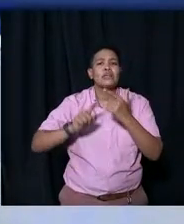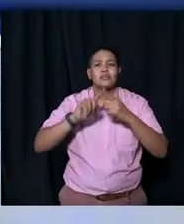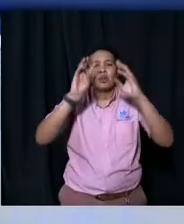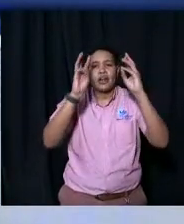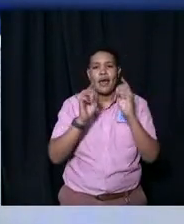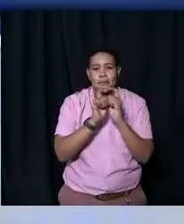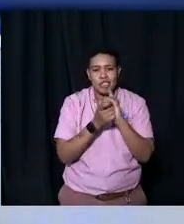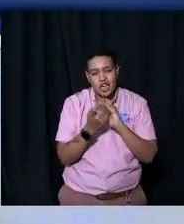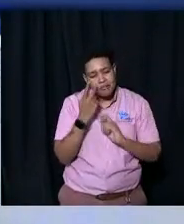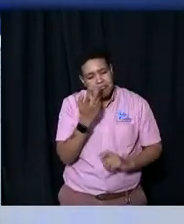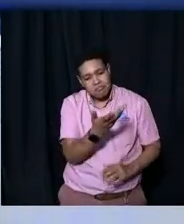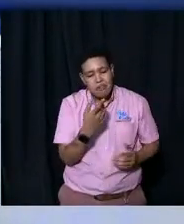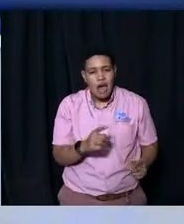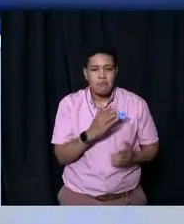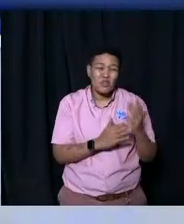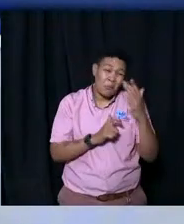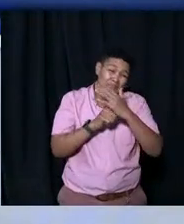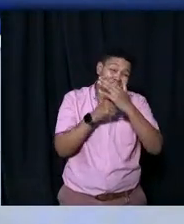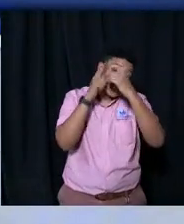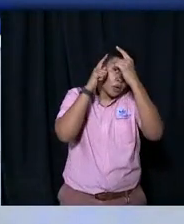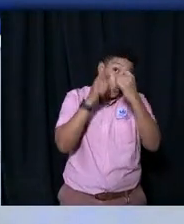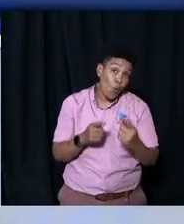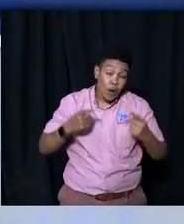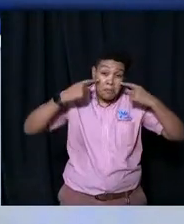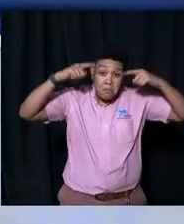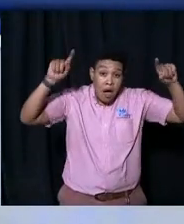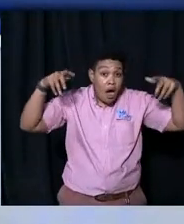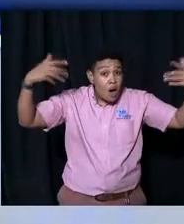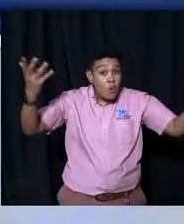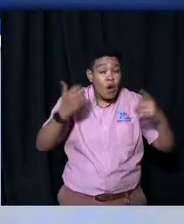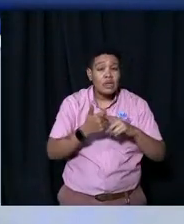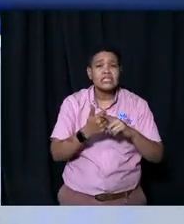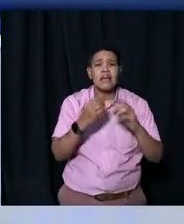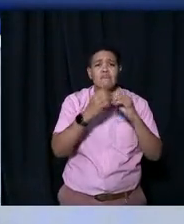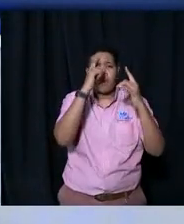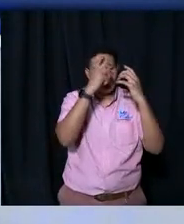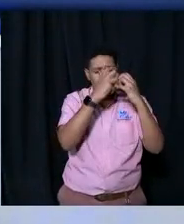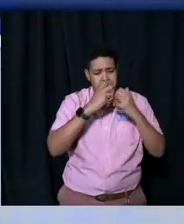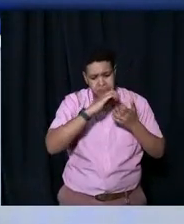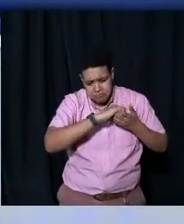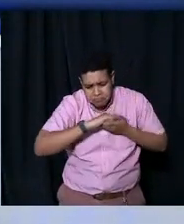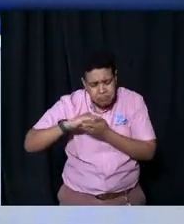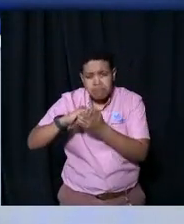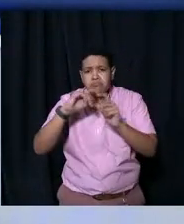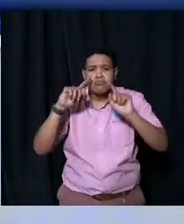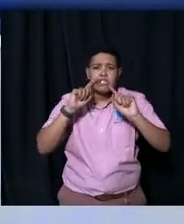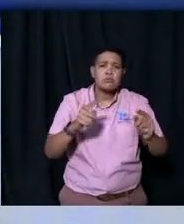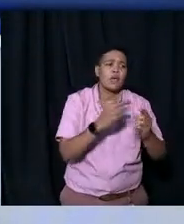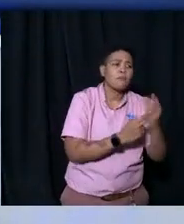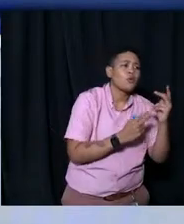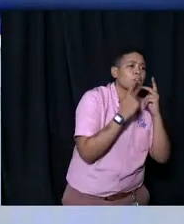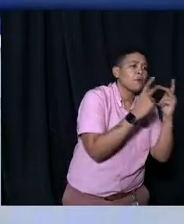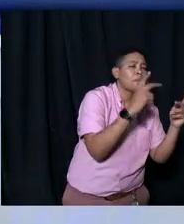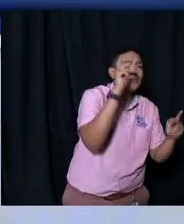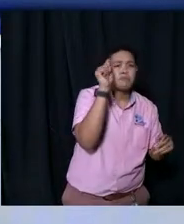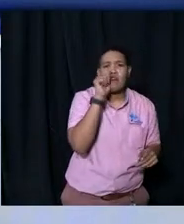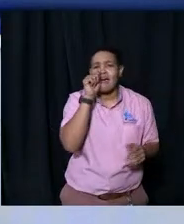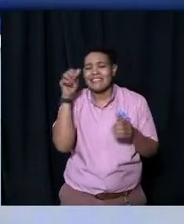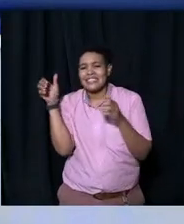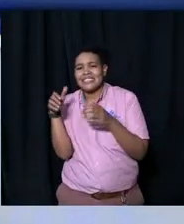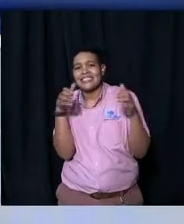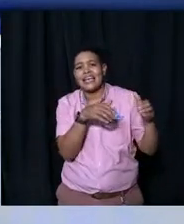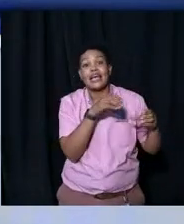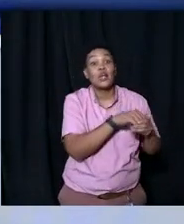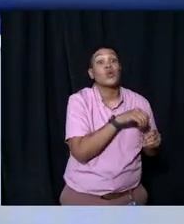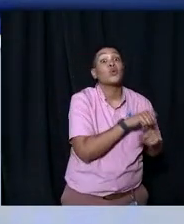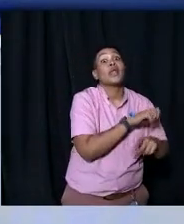change. And some of the key expected outcomes are a more synergistic response across both the public and private sectors, including